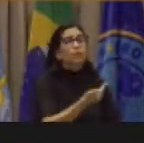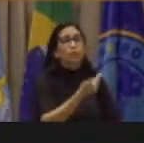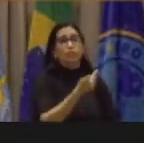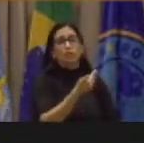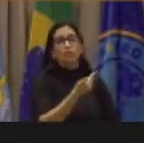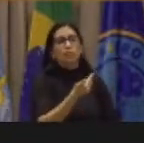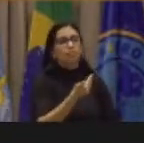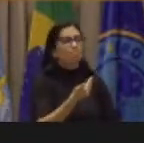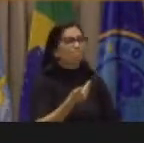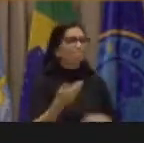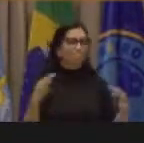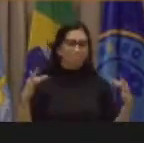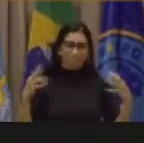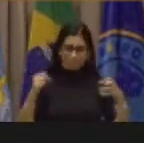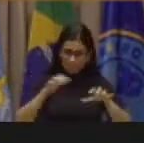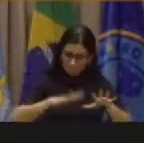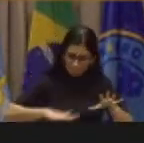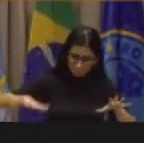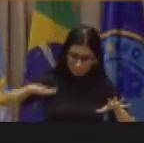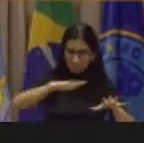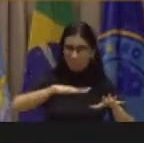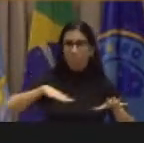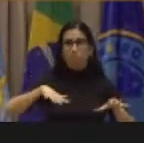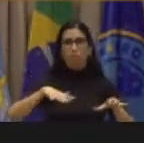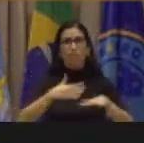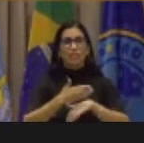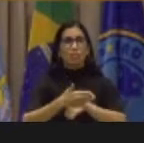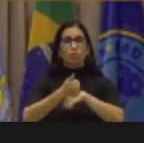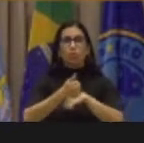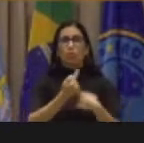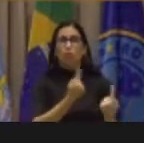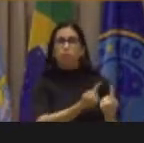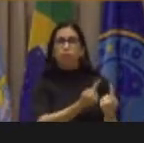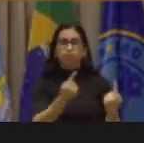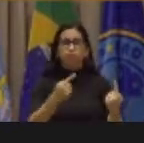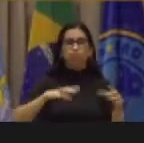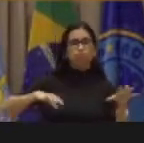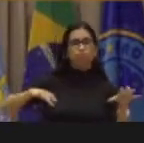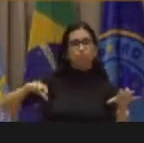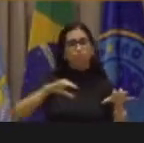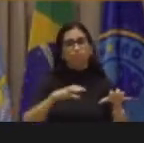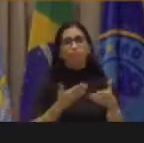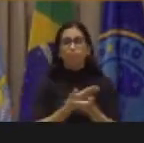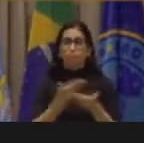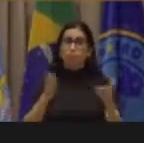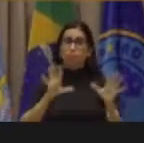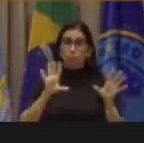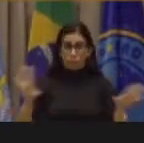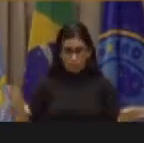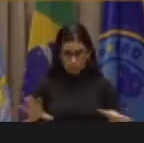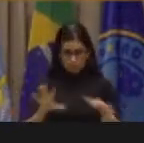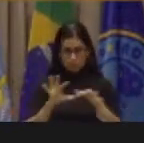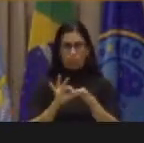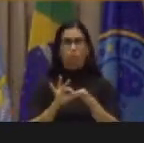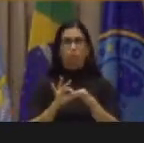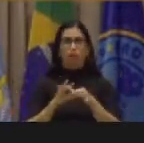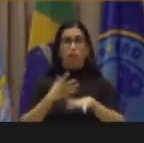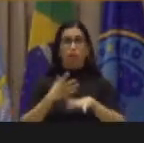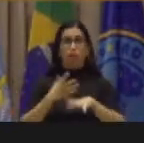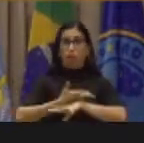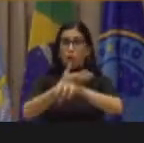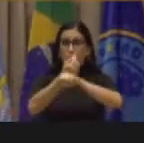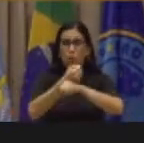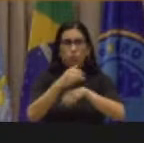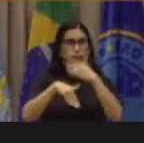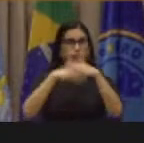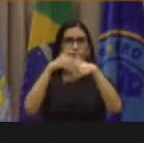the psychologist to work on that. Many areas, many professions, they